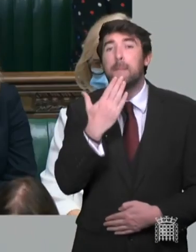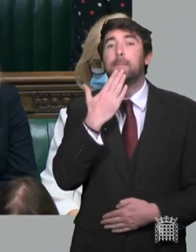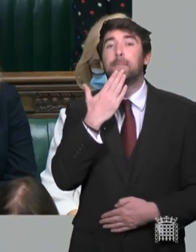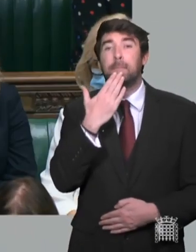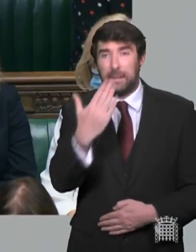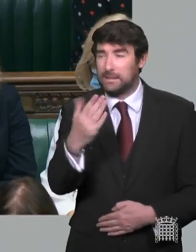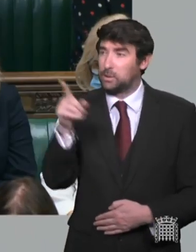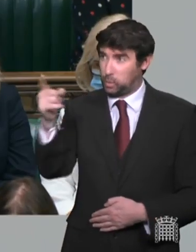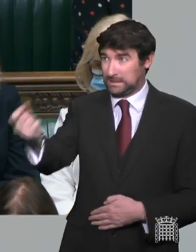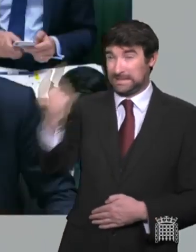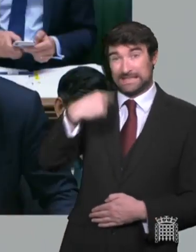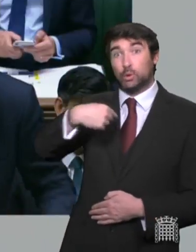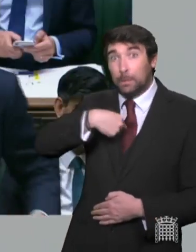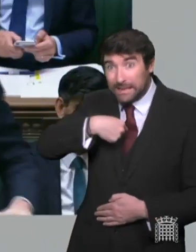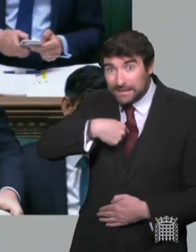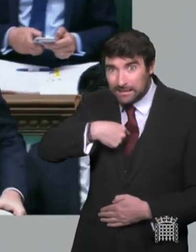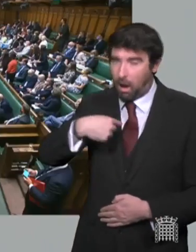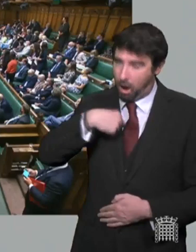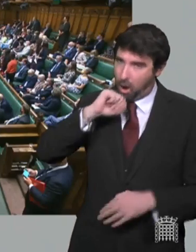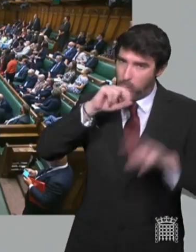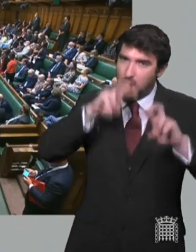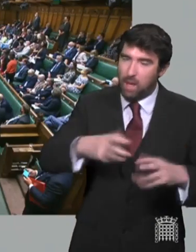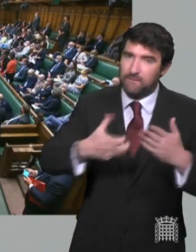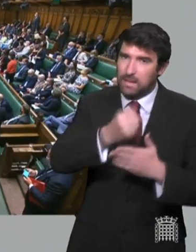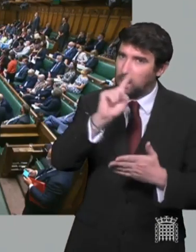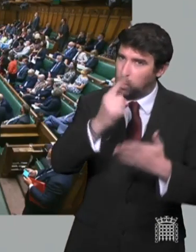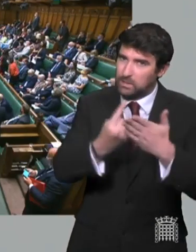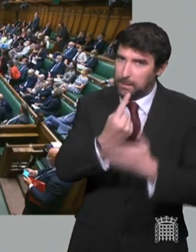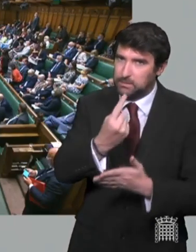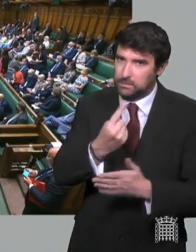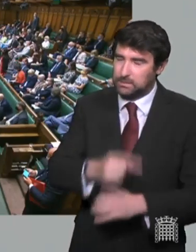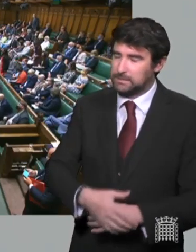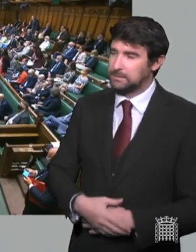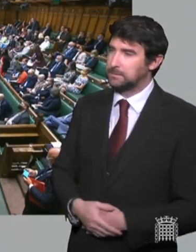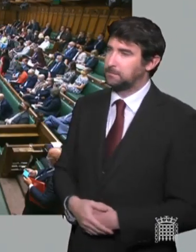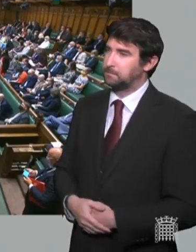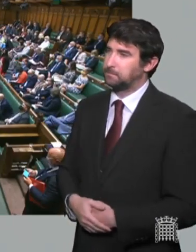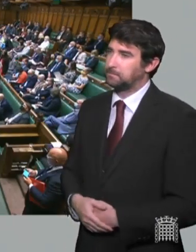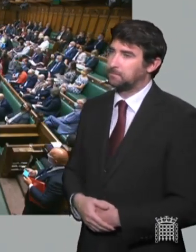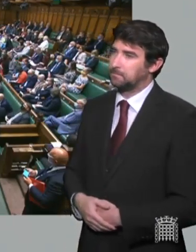it directly to me, and I will take it up? Anderson. Thank you.